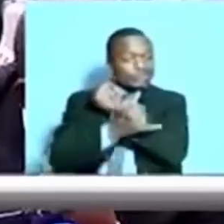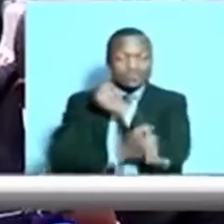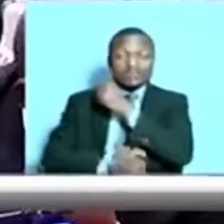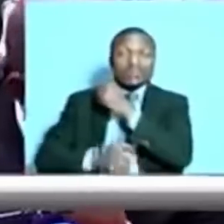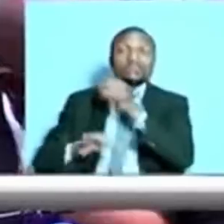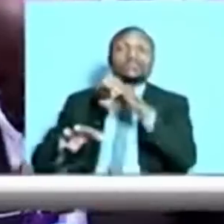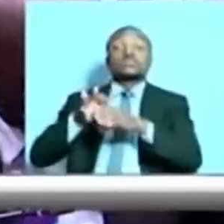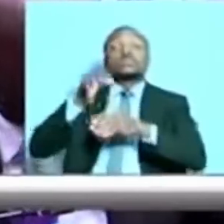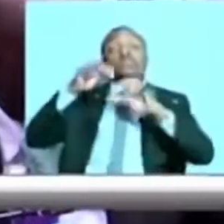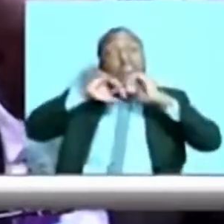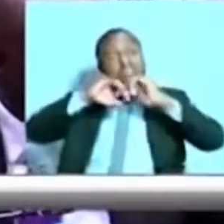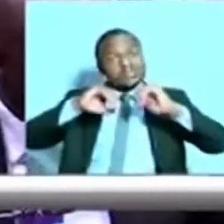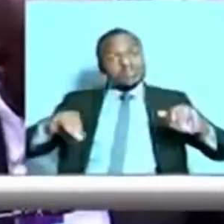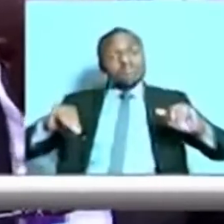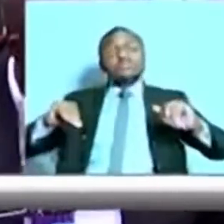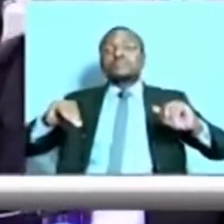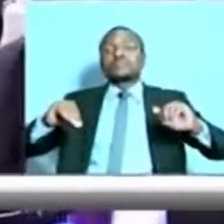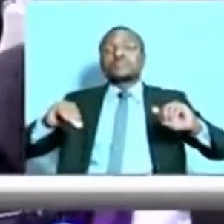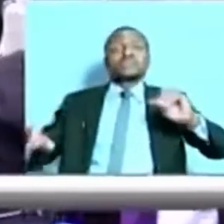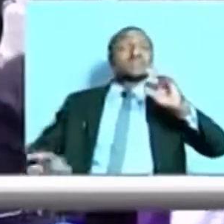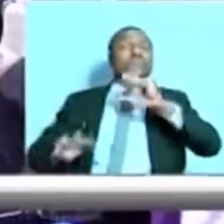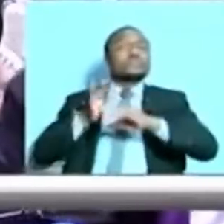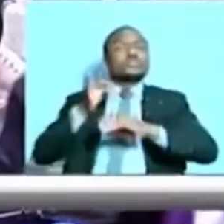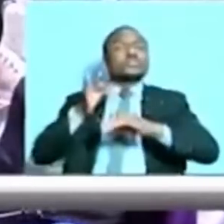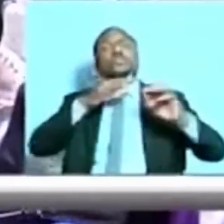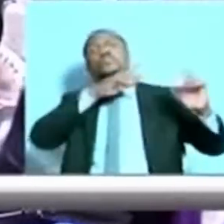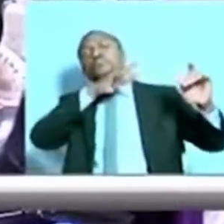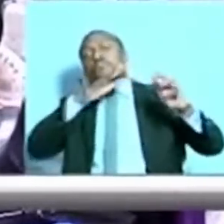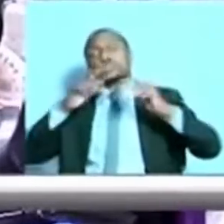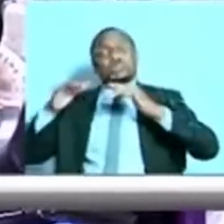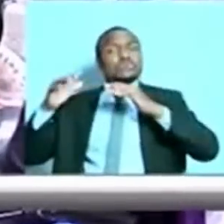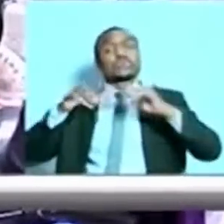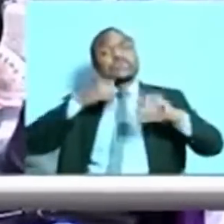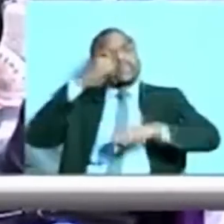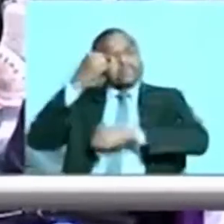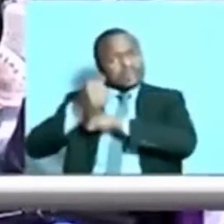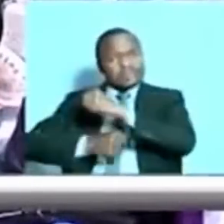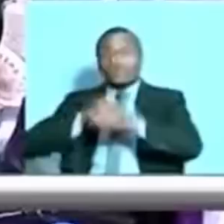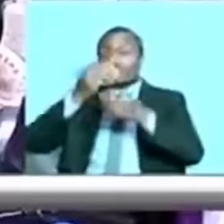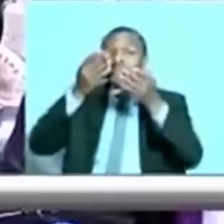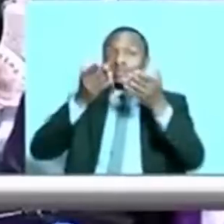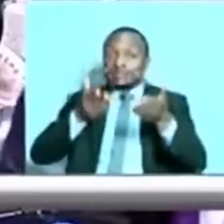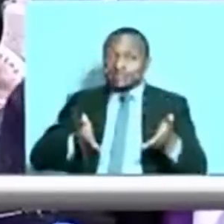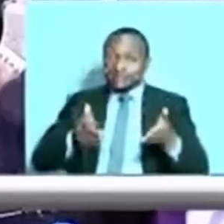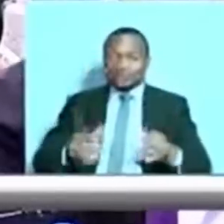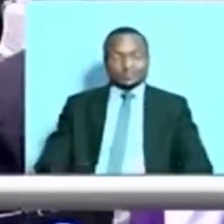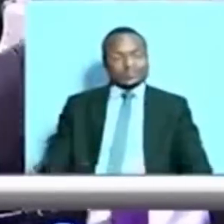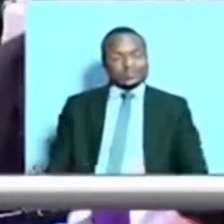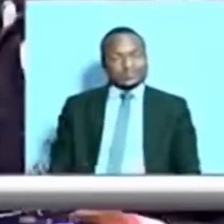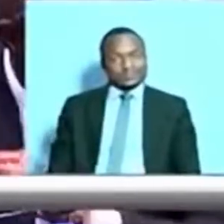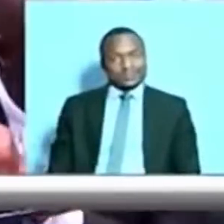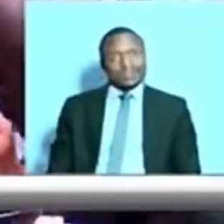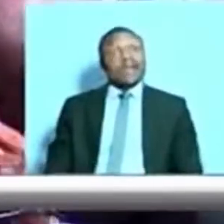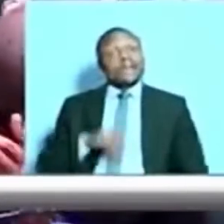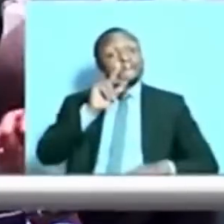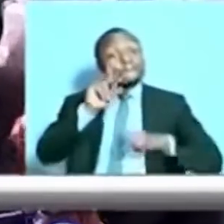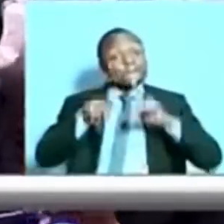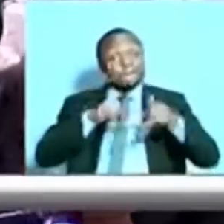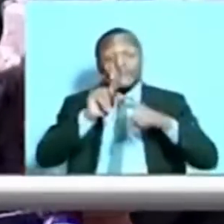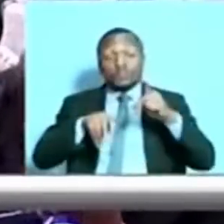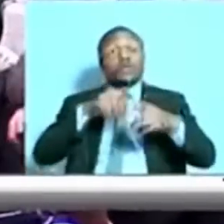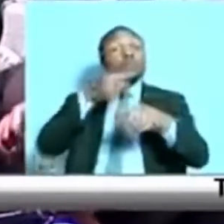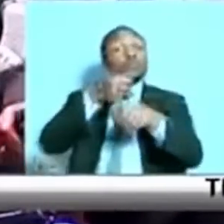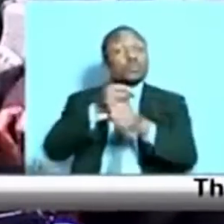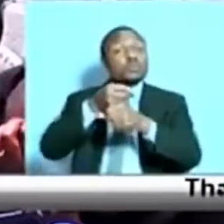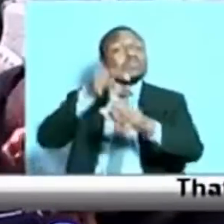of division, violence that we used to suffer in this country, the annihilation of people being